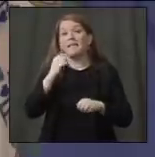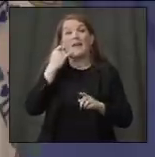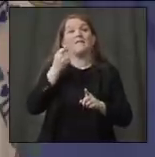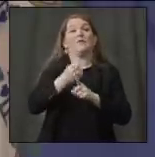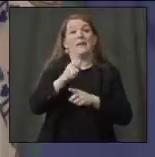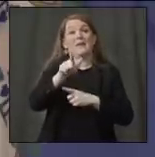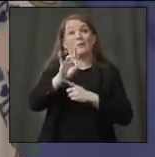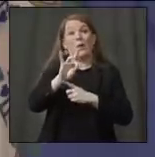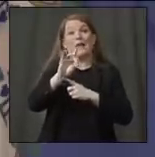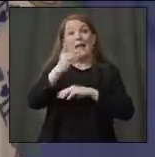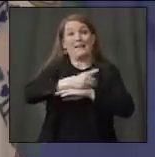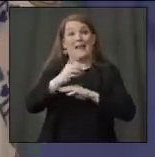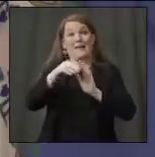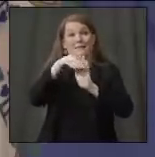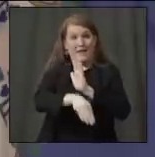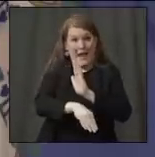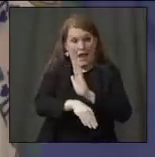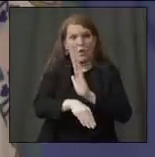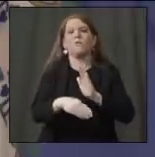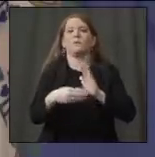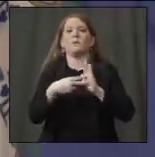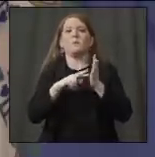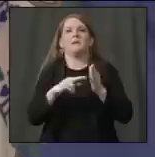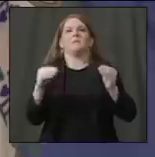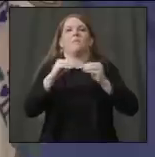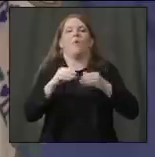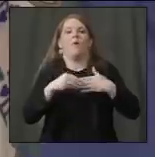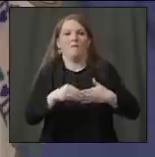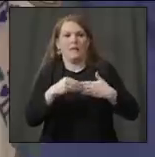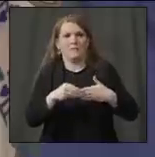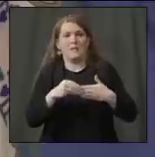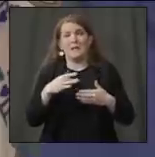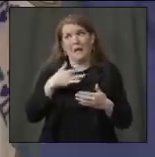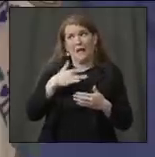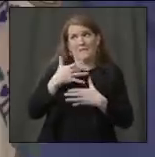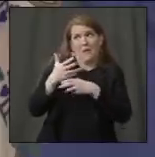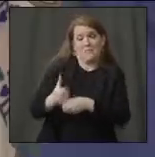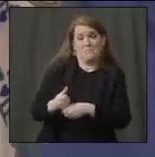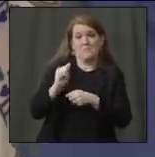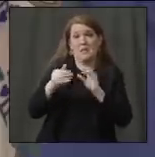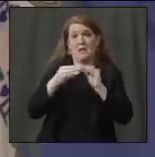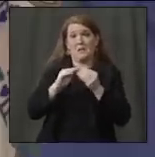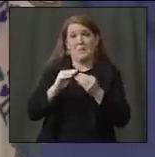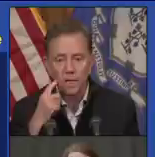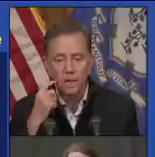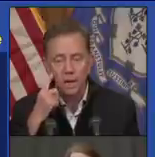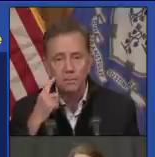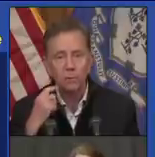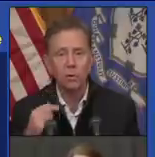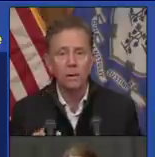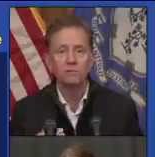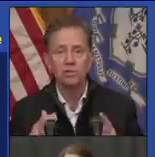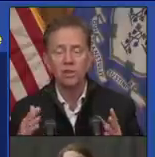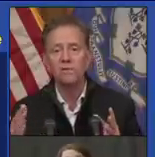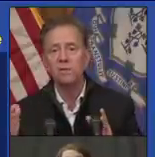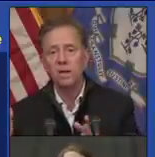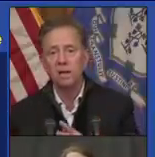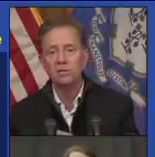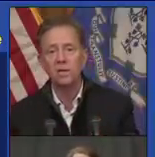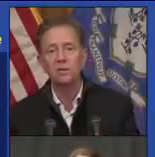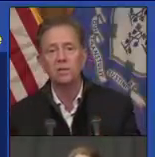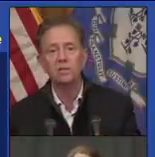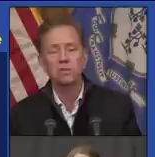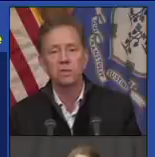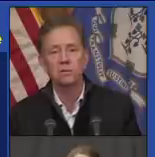flexibility. I think their recommendations, their guidance is pretty good. So you'll see based on this, it's not a straight line, but we're about 7